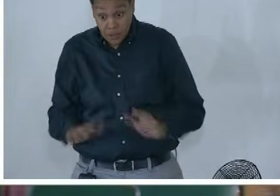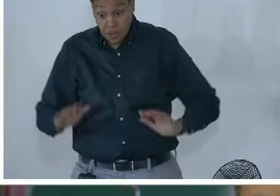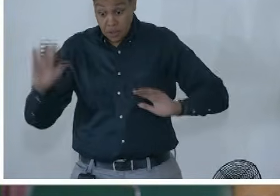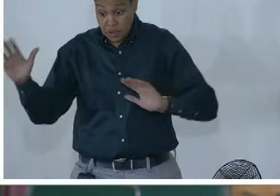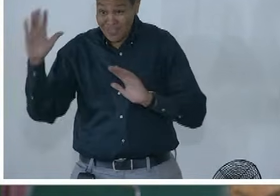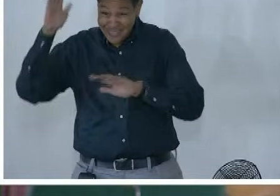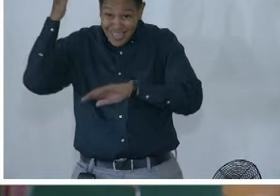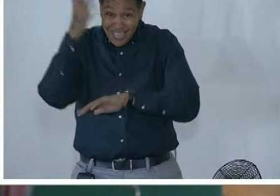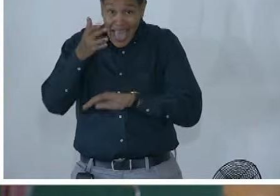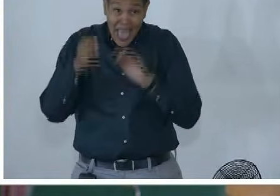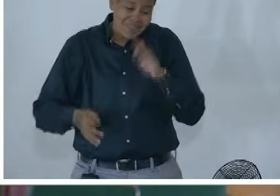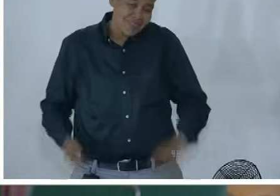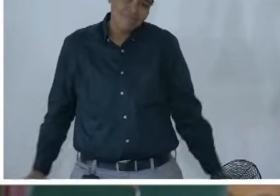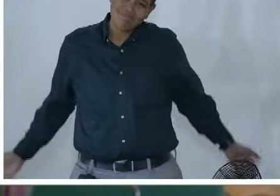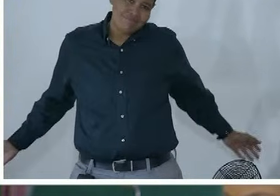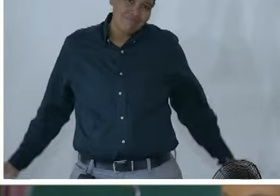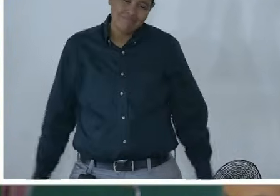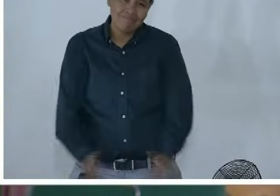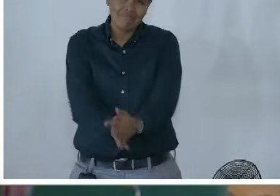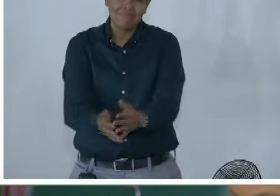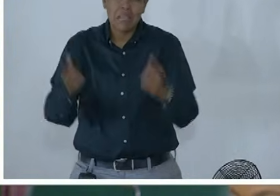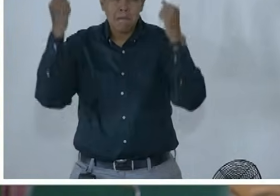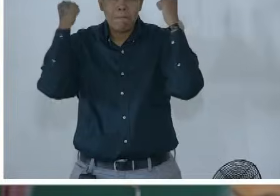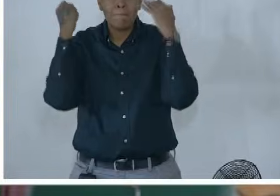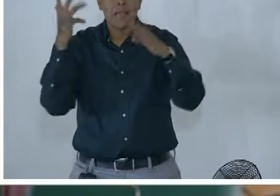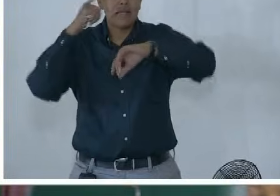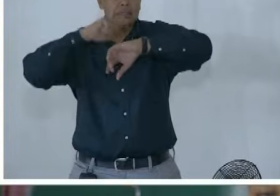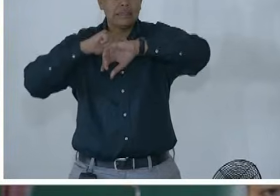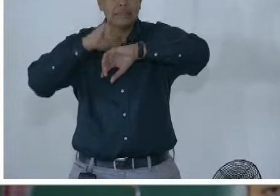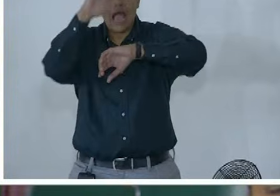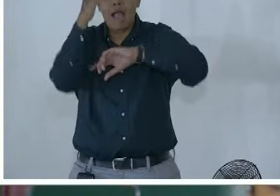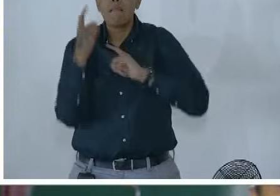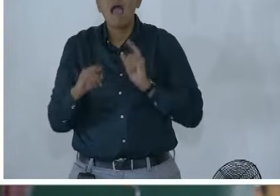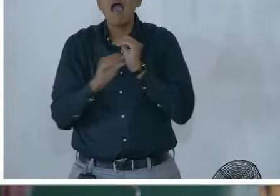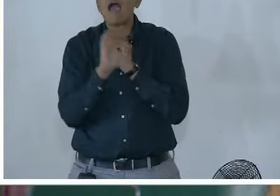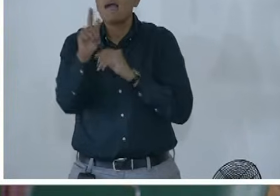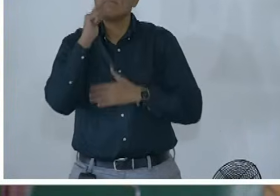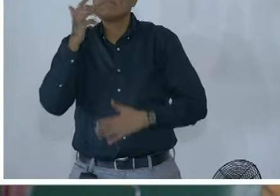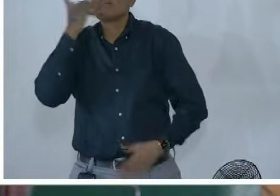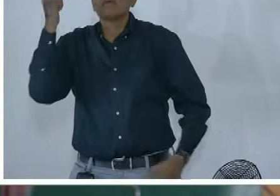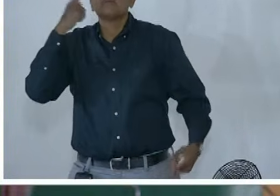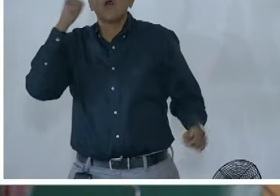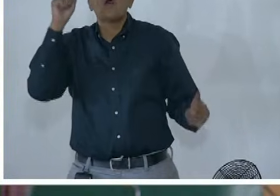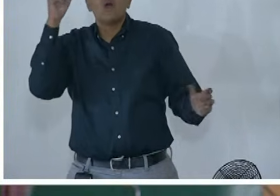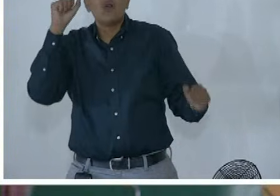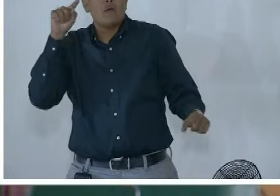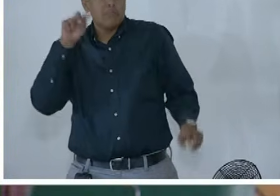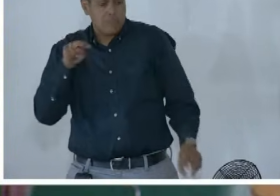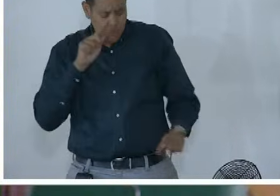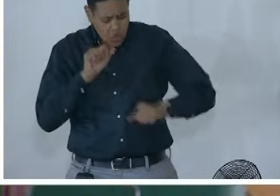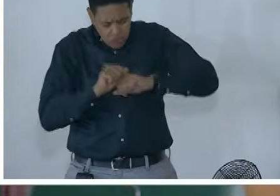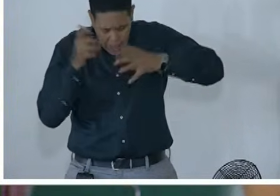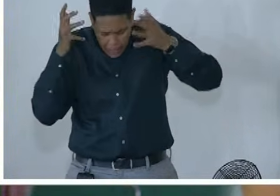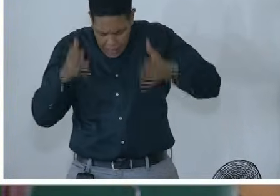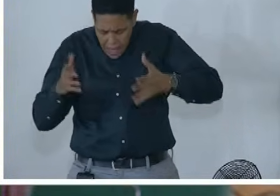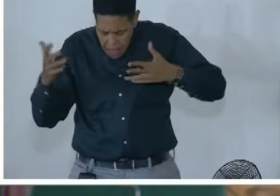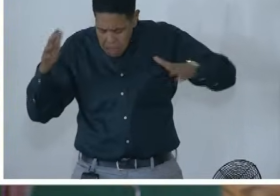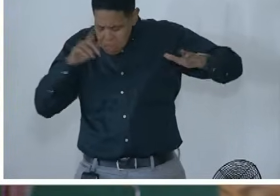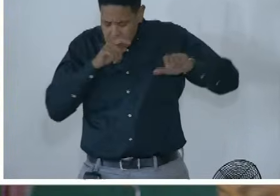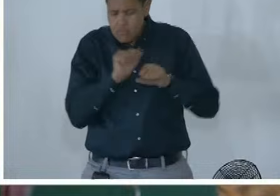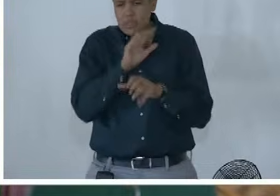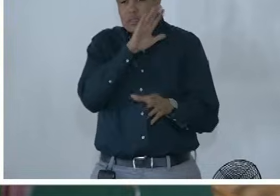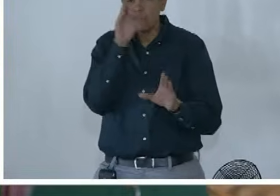the courtroom. In many instances, the better outcome is the one that